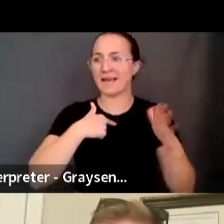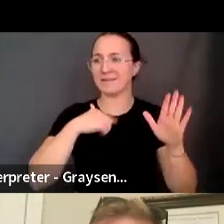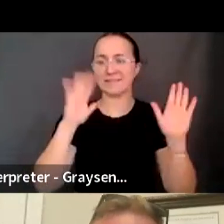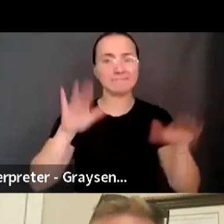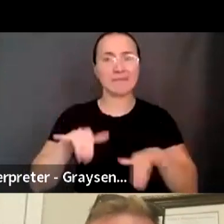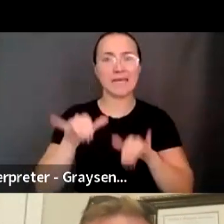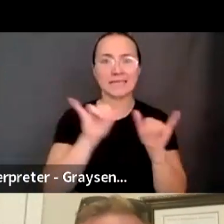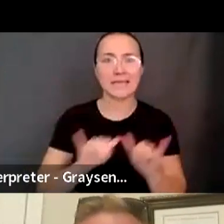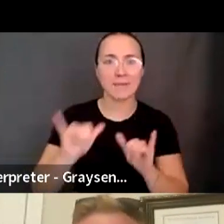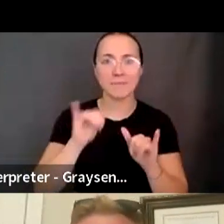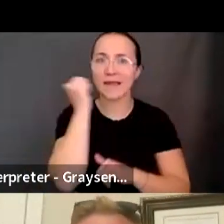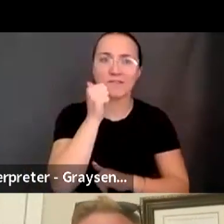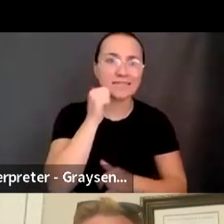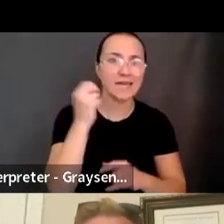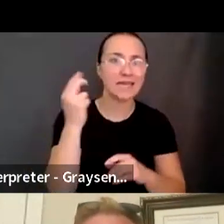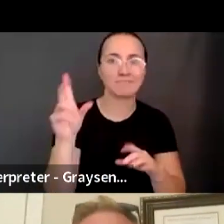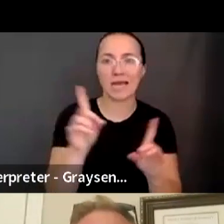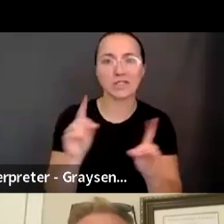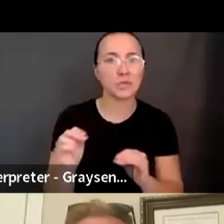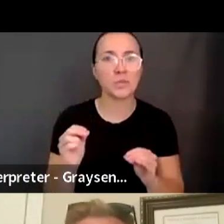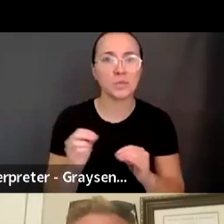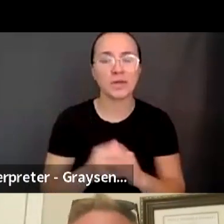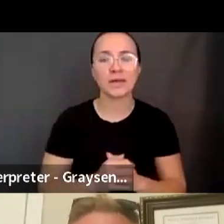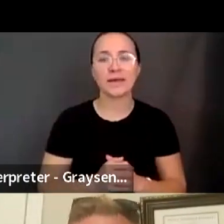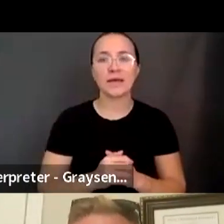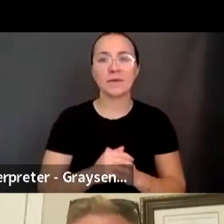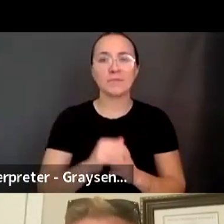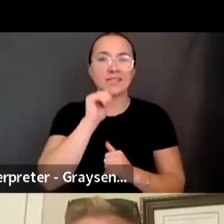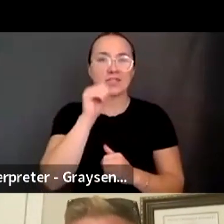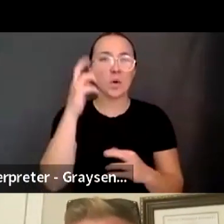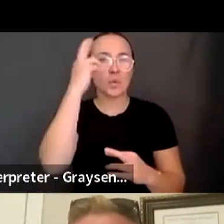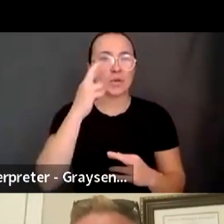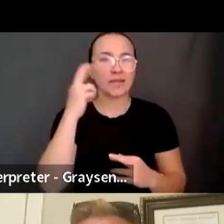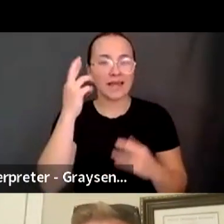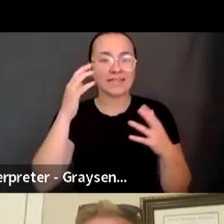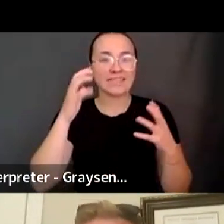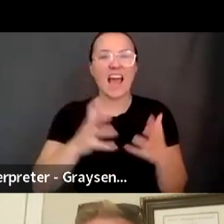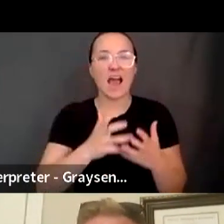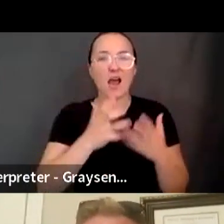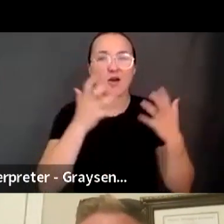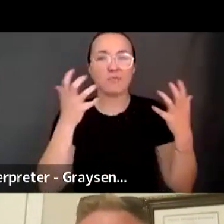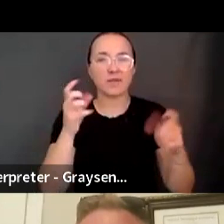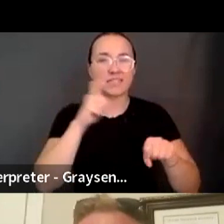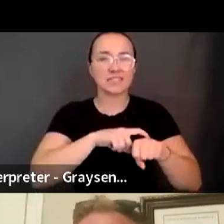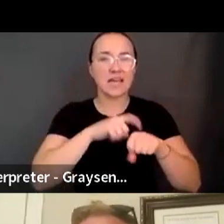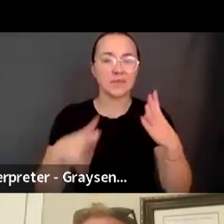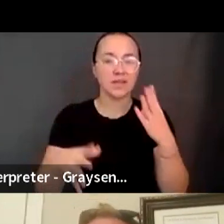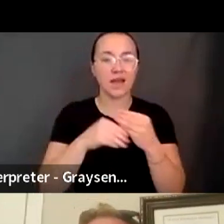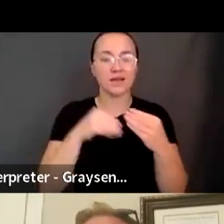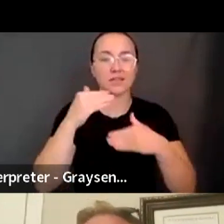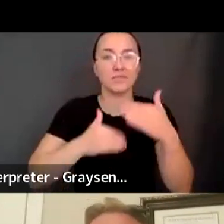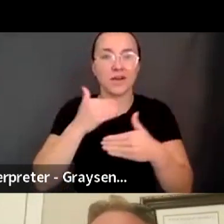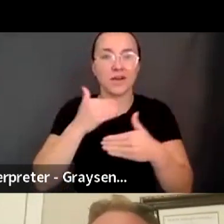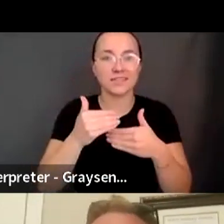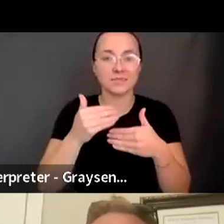common courtesy, but they don't realize like how much time they're actually adding to the process by them coming over and messing everything